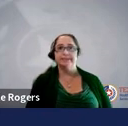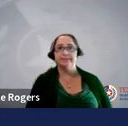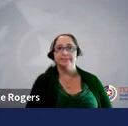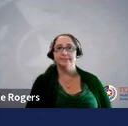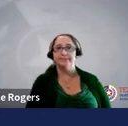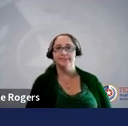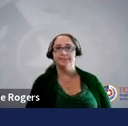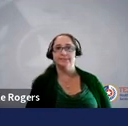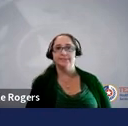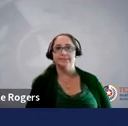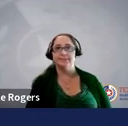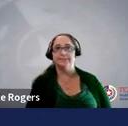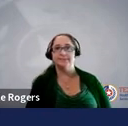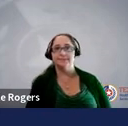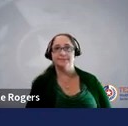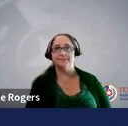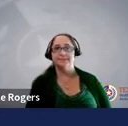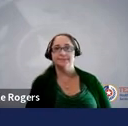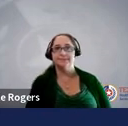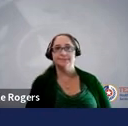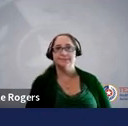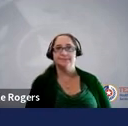Next slide.